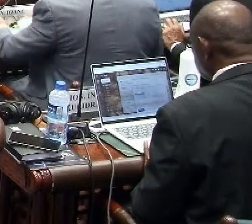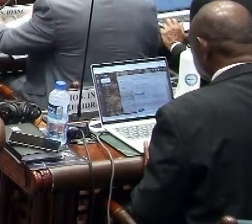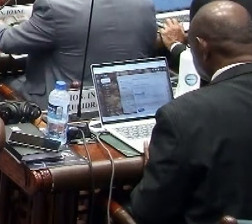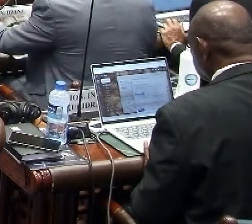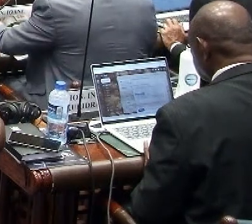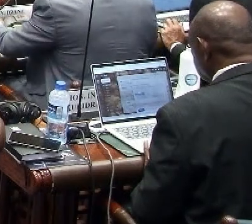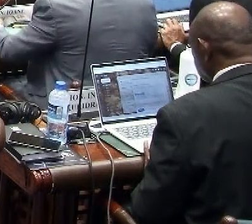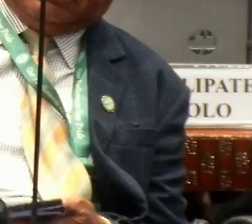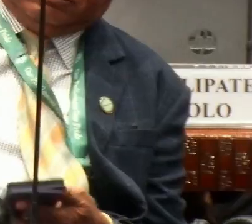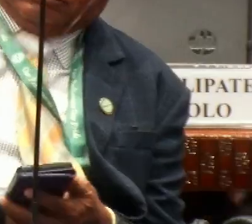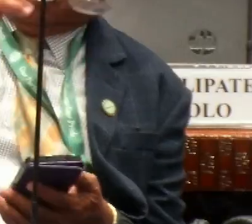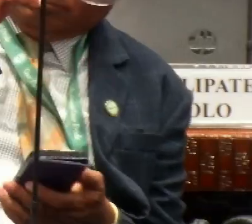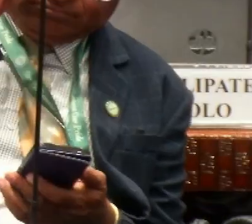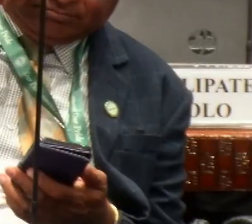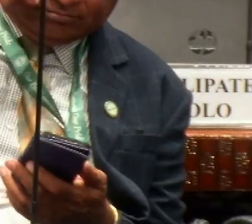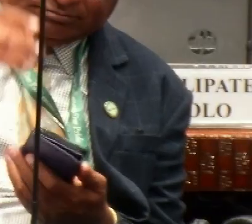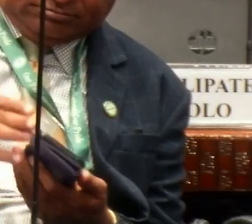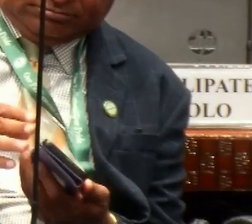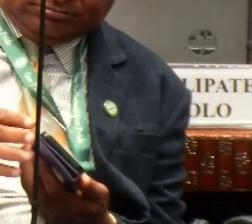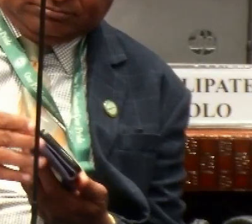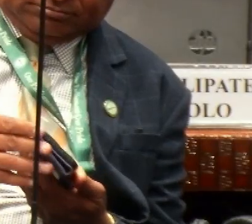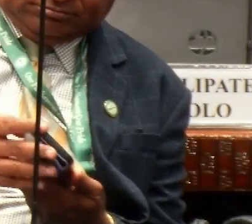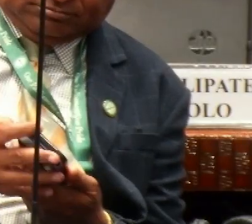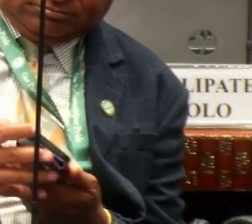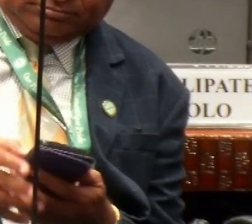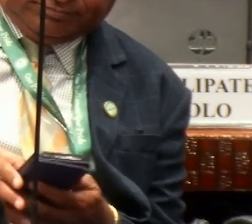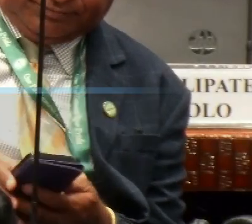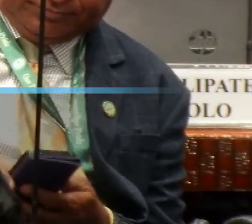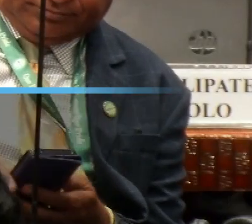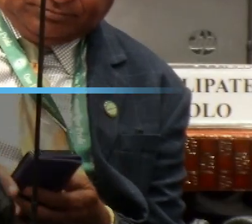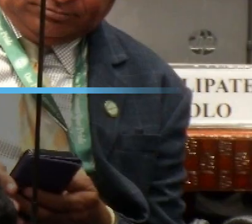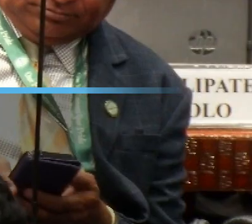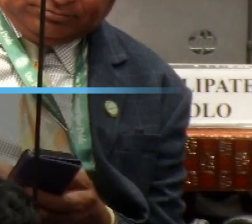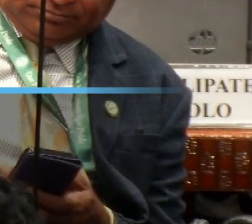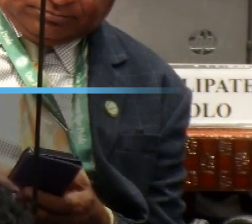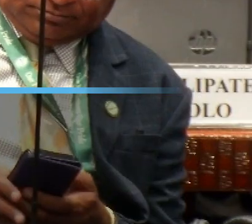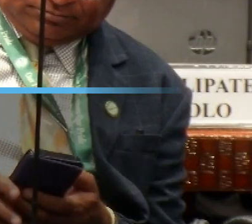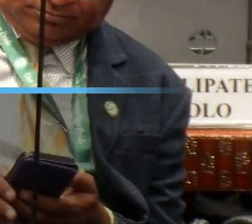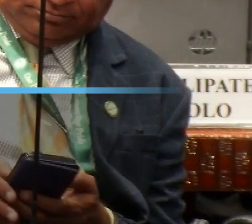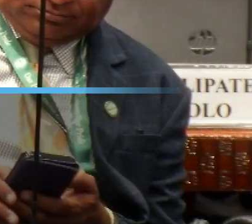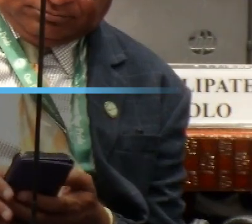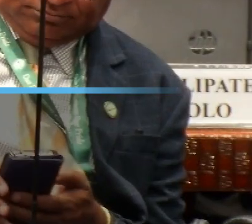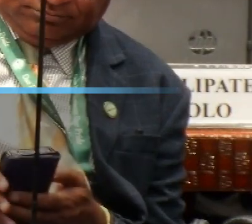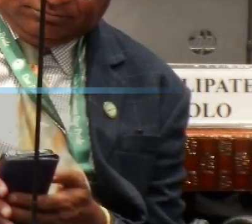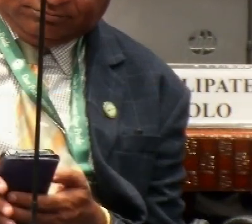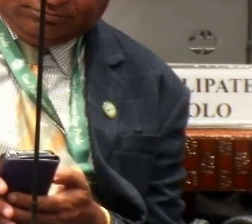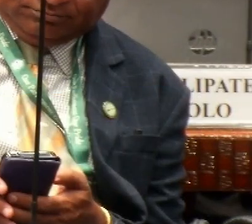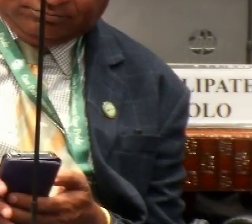Thank you, Mr. Speaker. Sir. I thank the Honourable Skele Tuoilevu for the question.